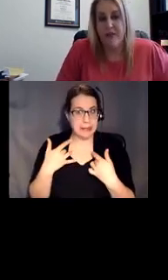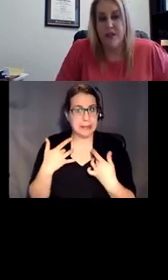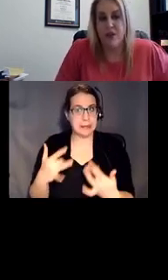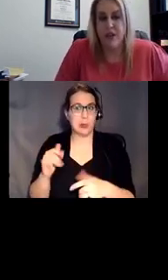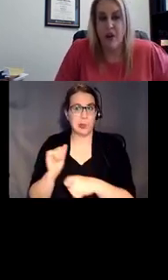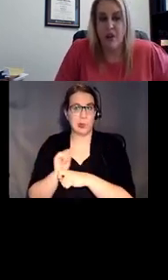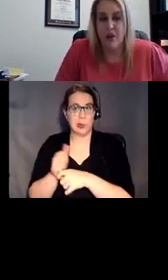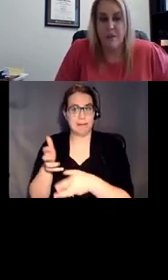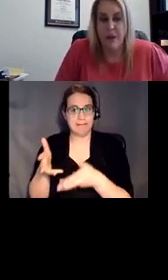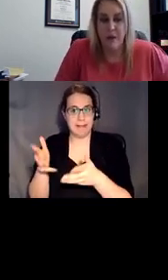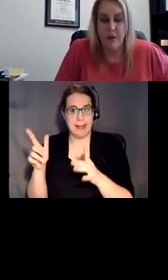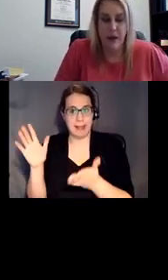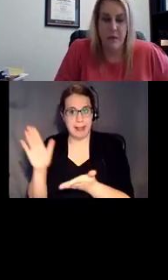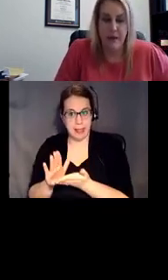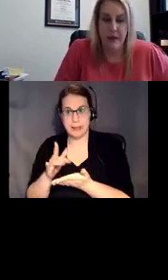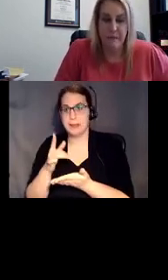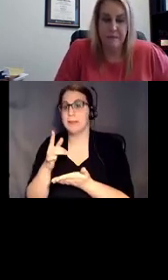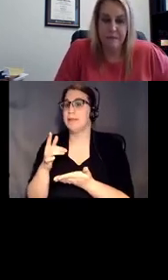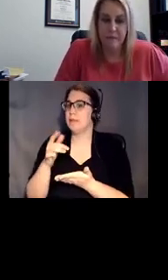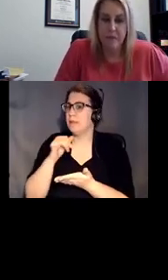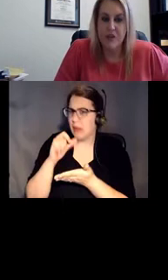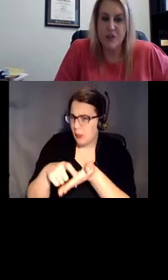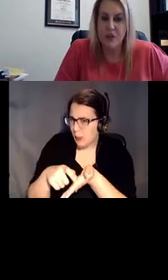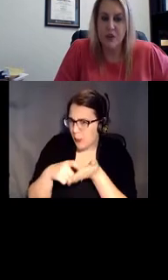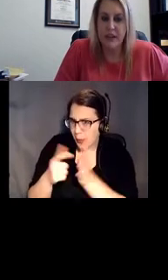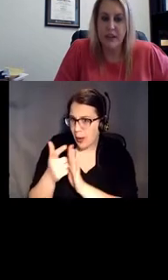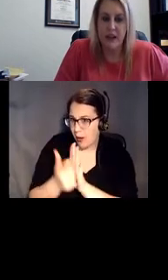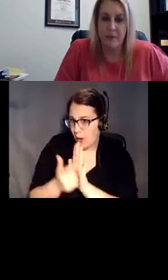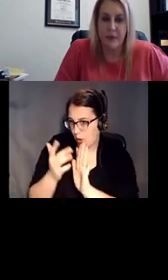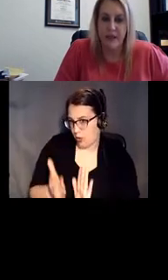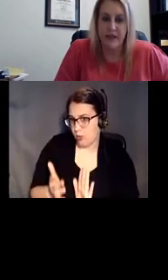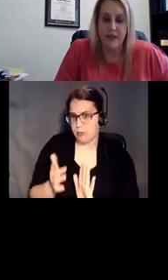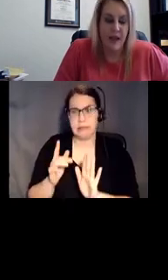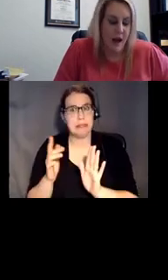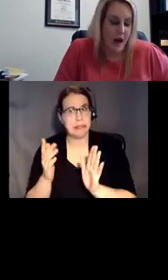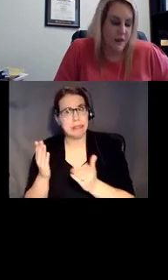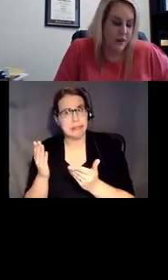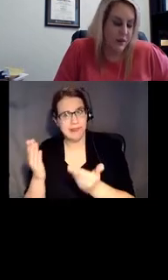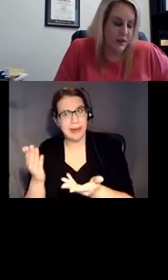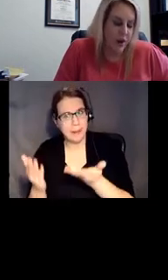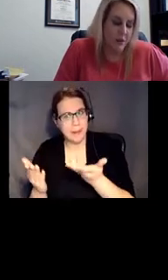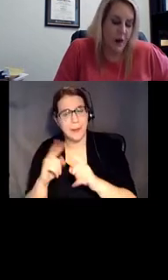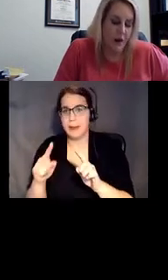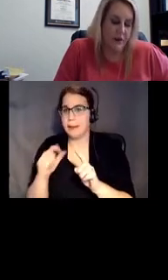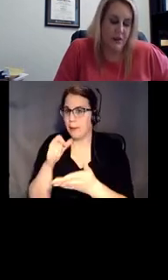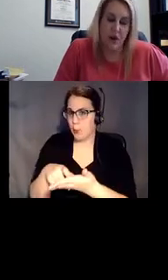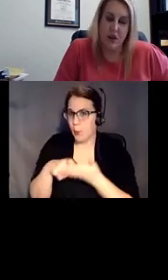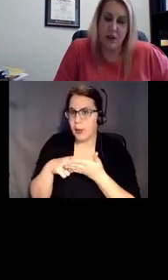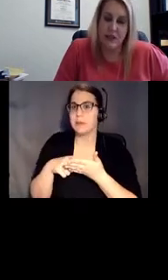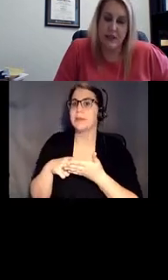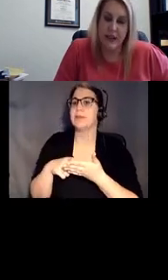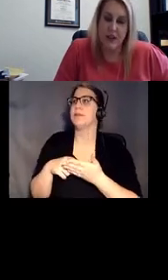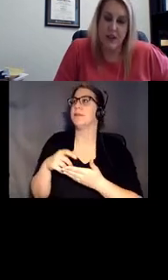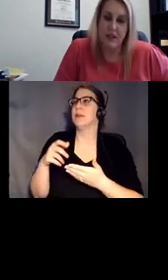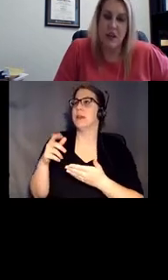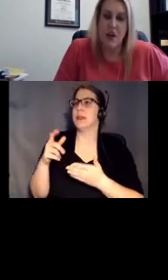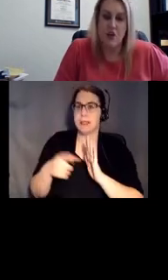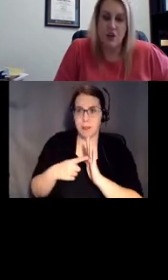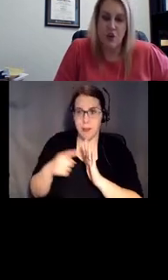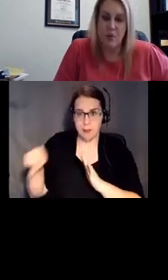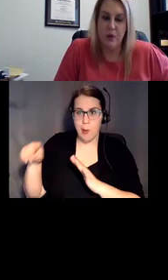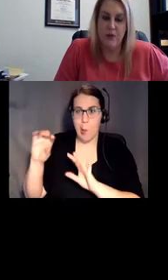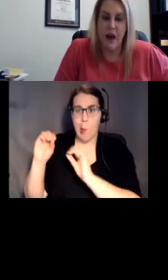have to have an attorney, although it may be recommended. Generally, the companies, these nonprofit trust